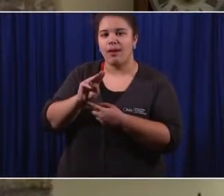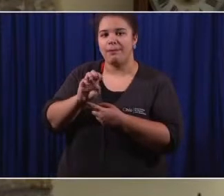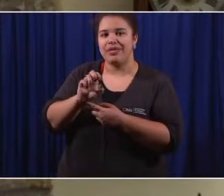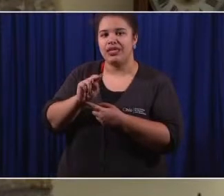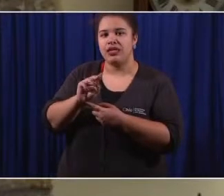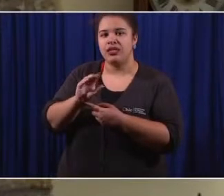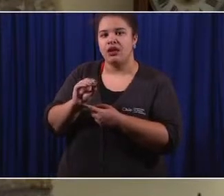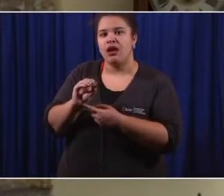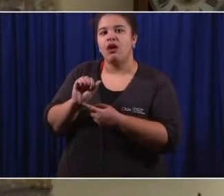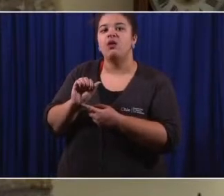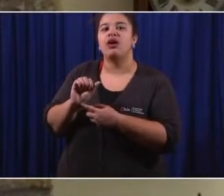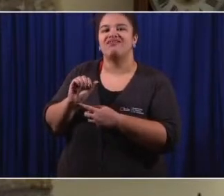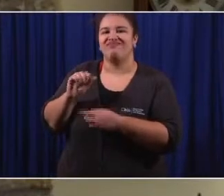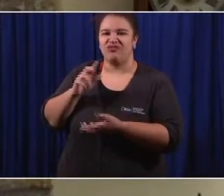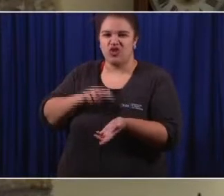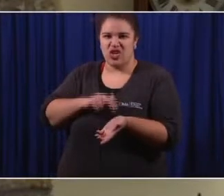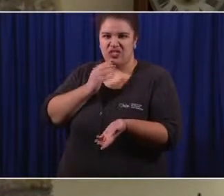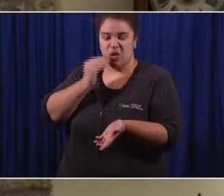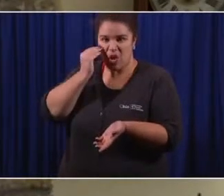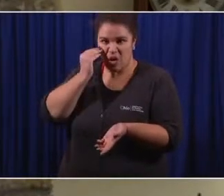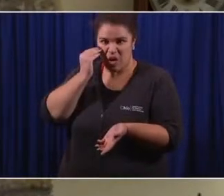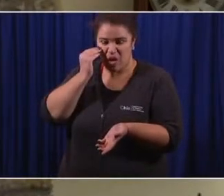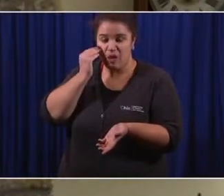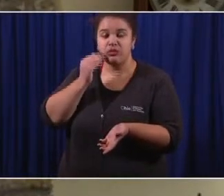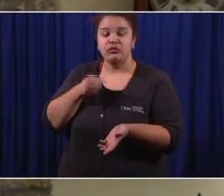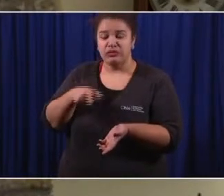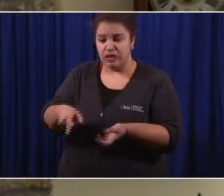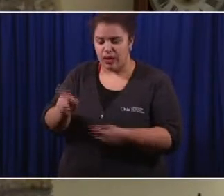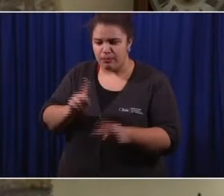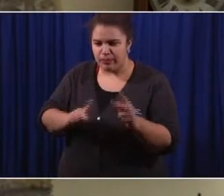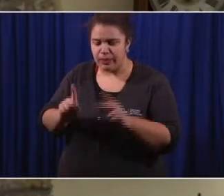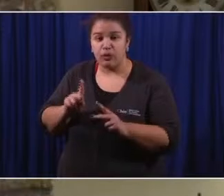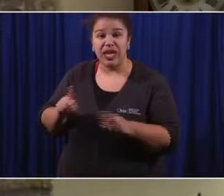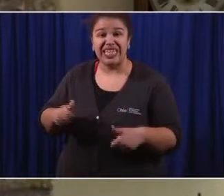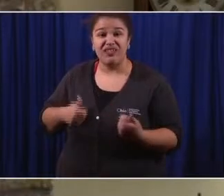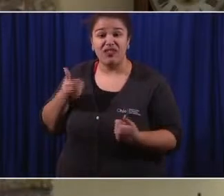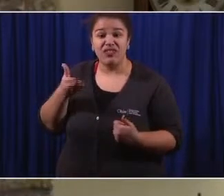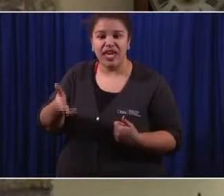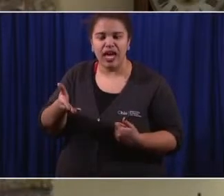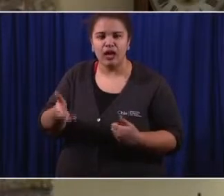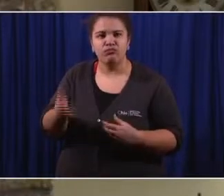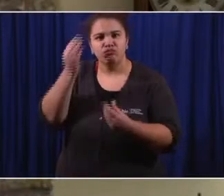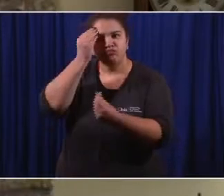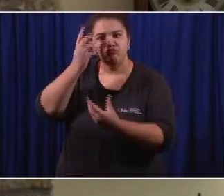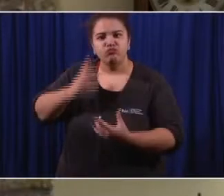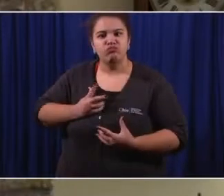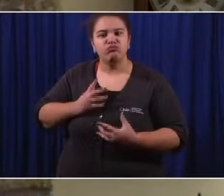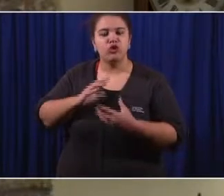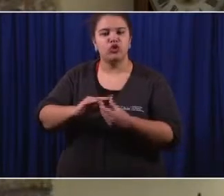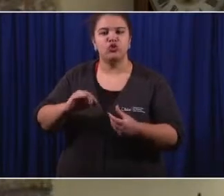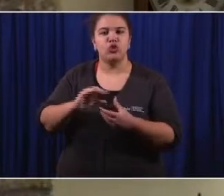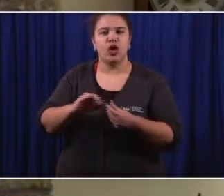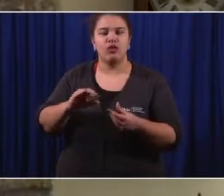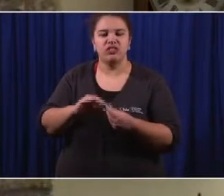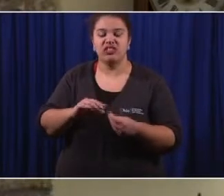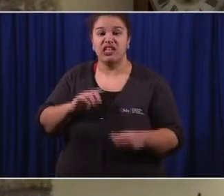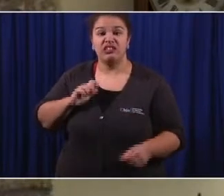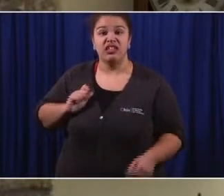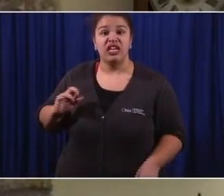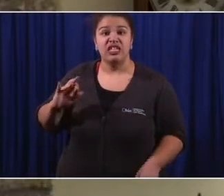current employees, and even residents living there now have contacted me with similar allegations of staff